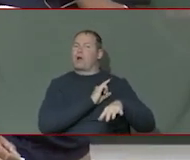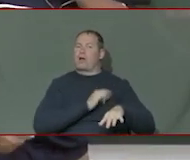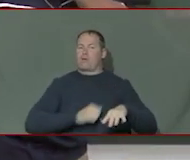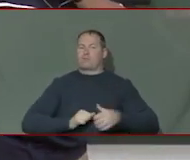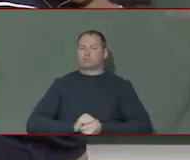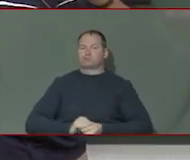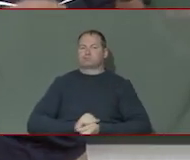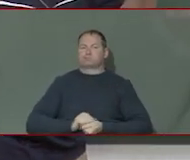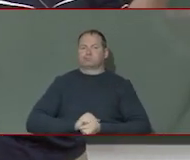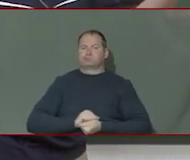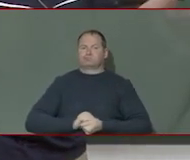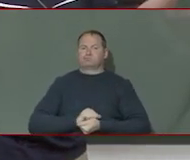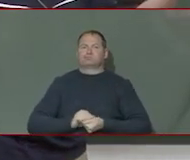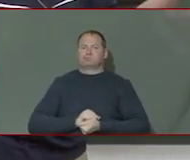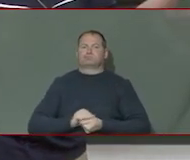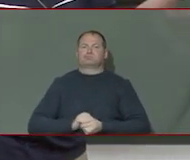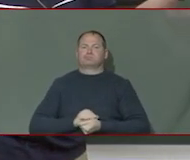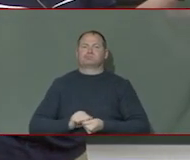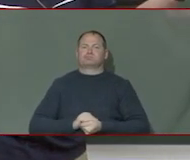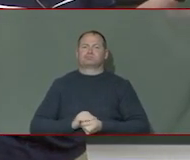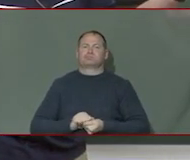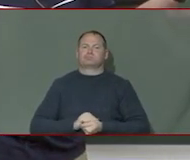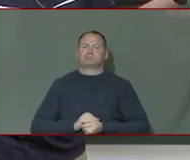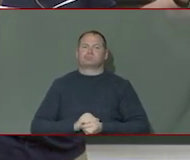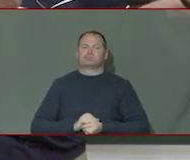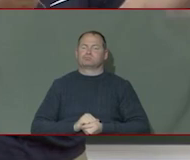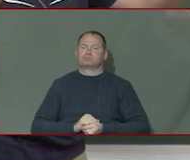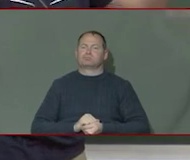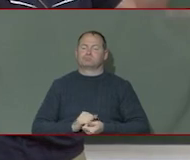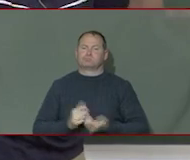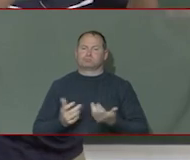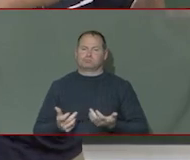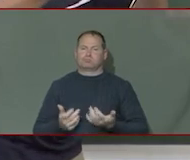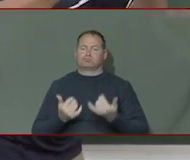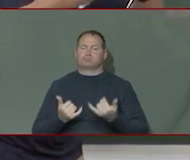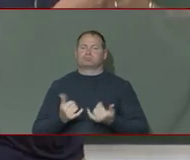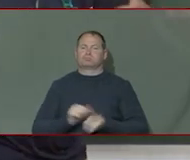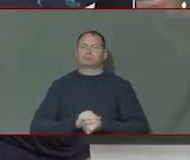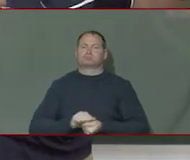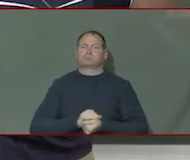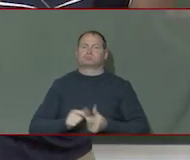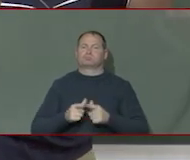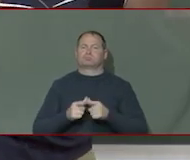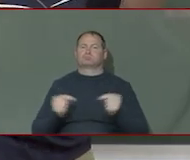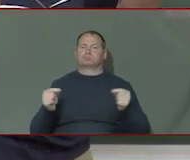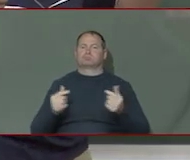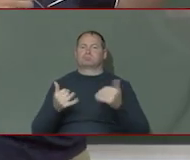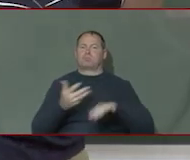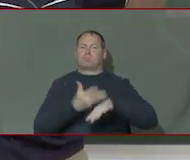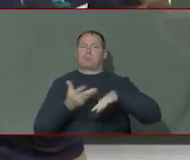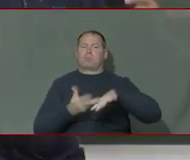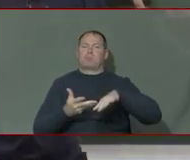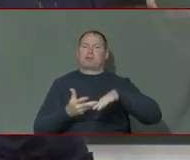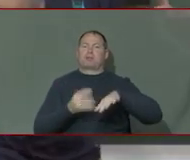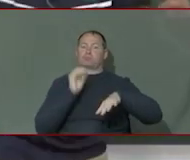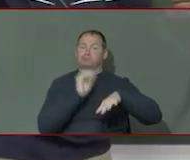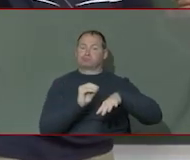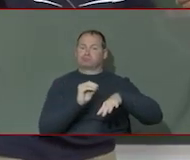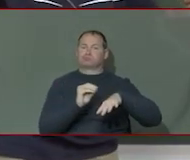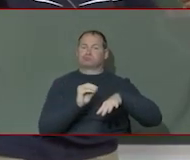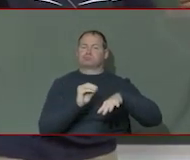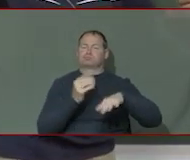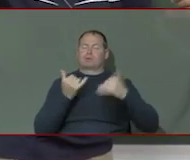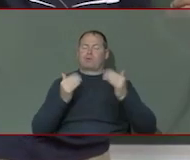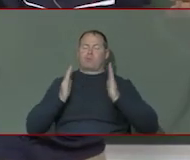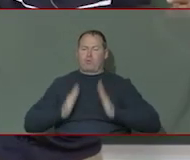it. The salt don't even have to be digested really, but it's been absorbed quickly into the blood, and now it circulates in the